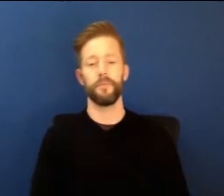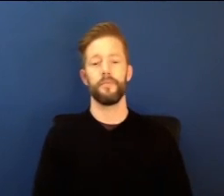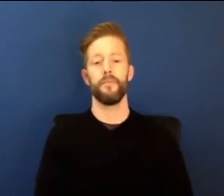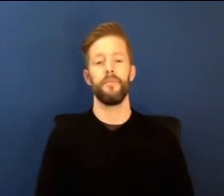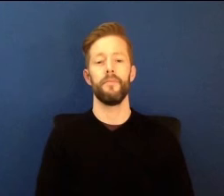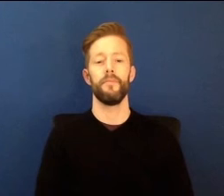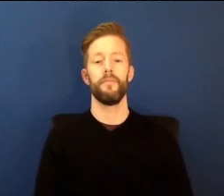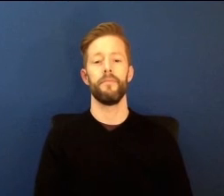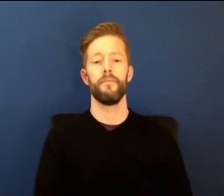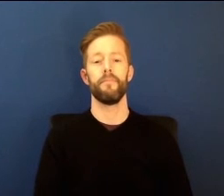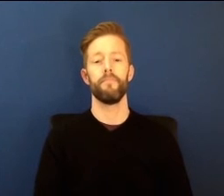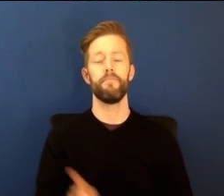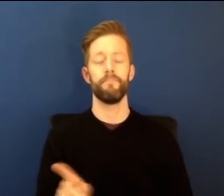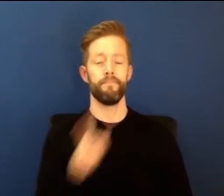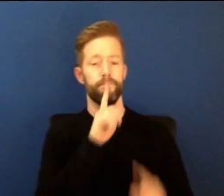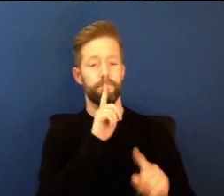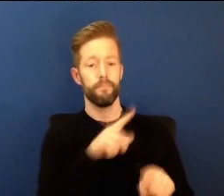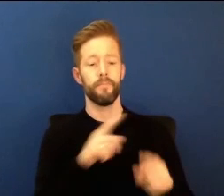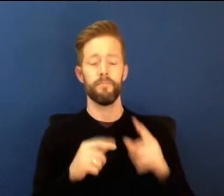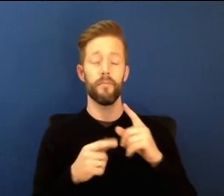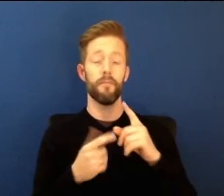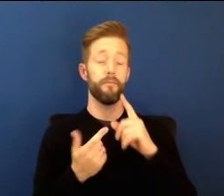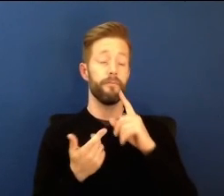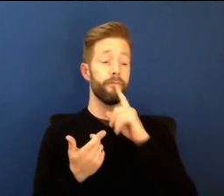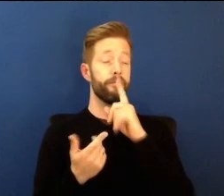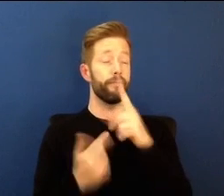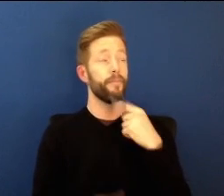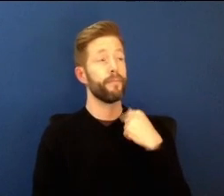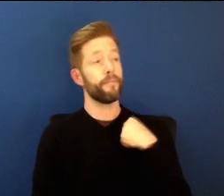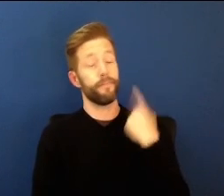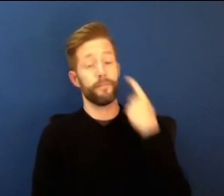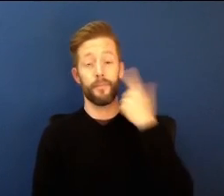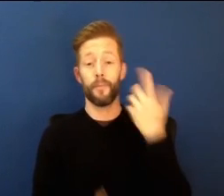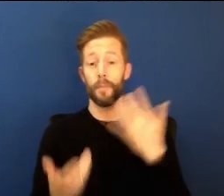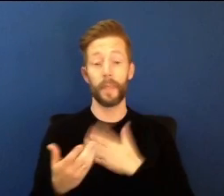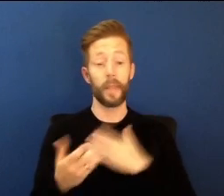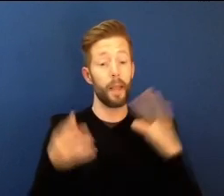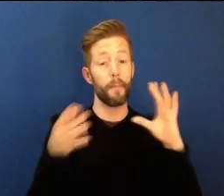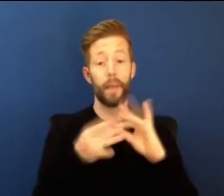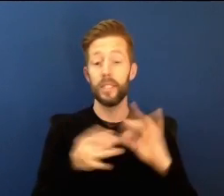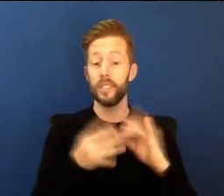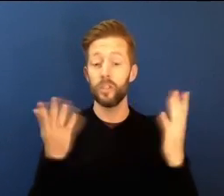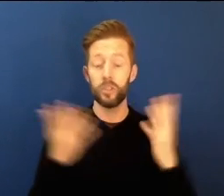So really, I think my message would be that,